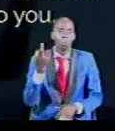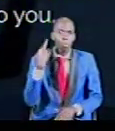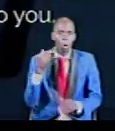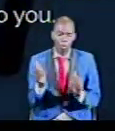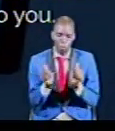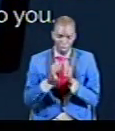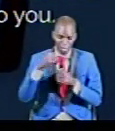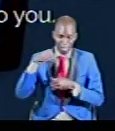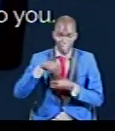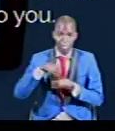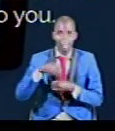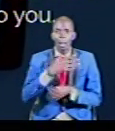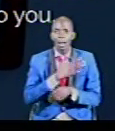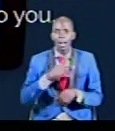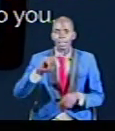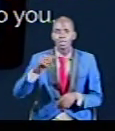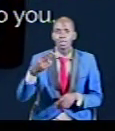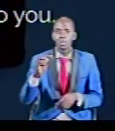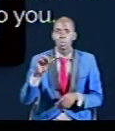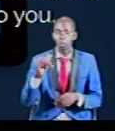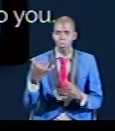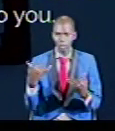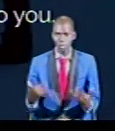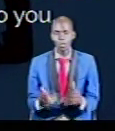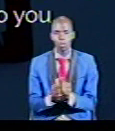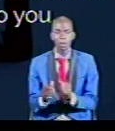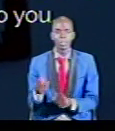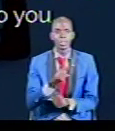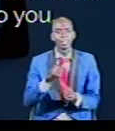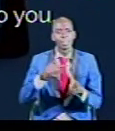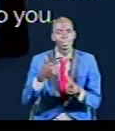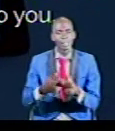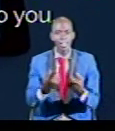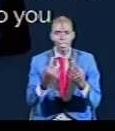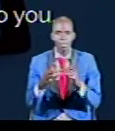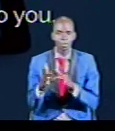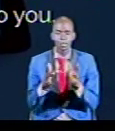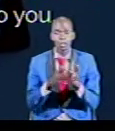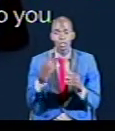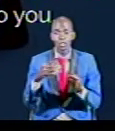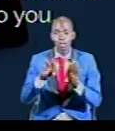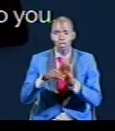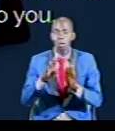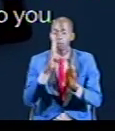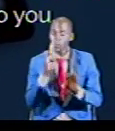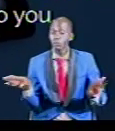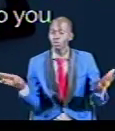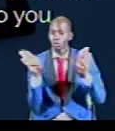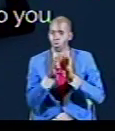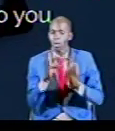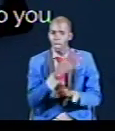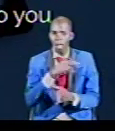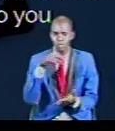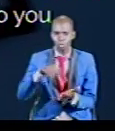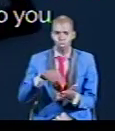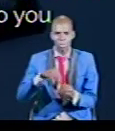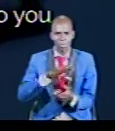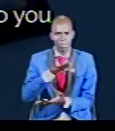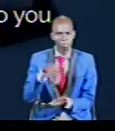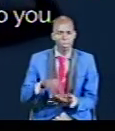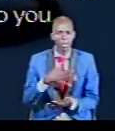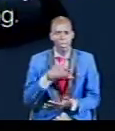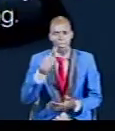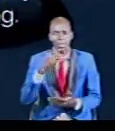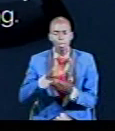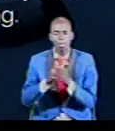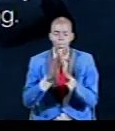and Thomas with them. Then came Jesus, the doors being shut, and stood in the midst, and said, peace be unto